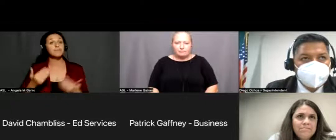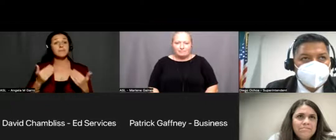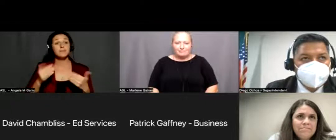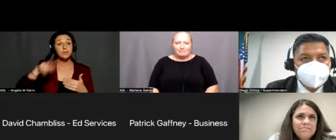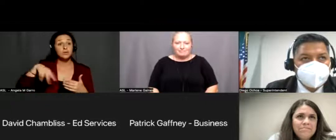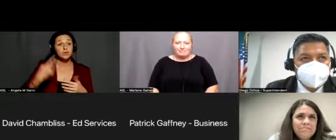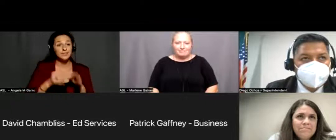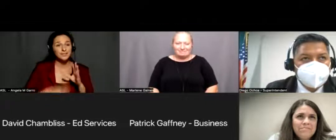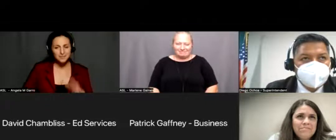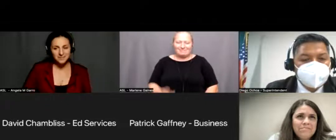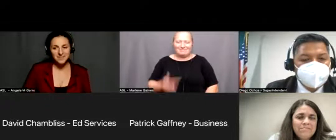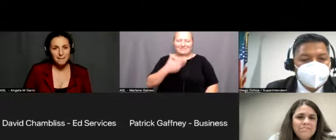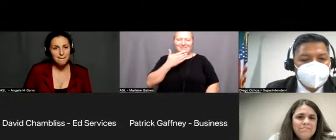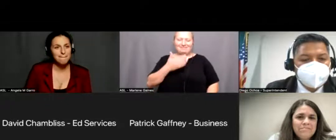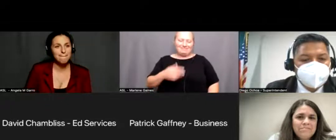Thank you, Marcella.